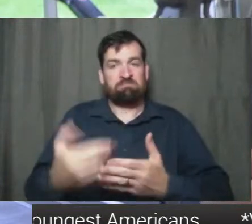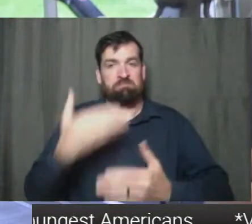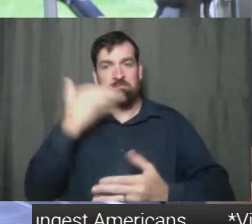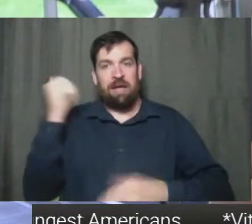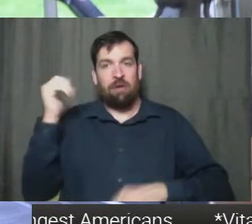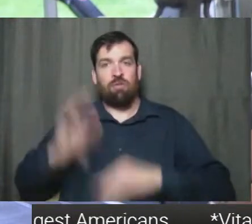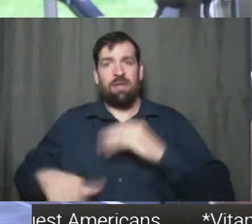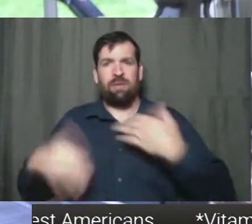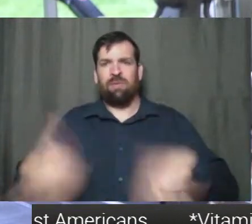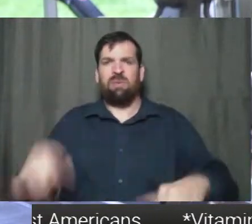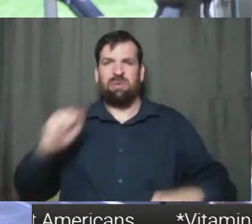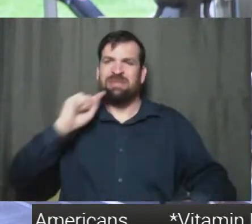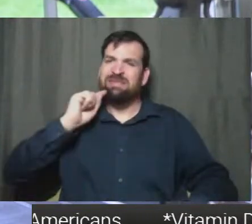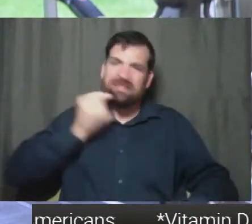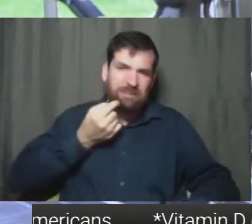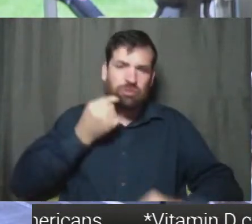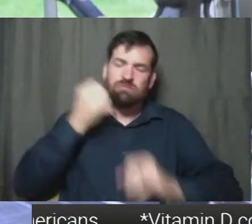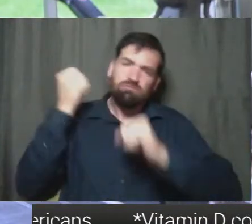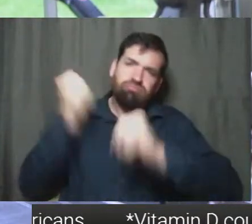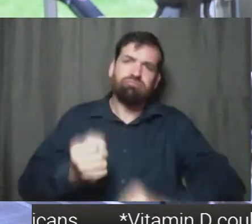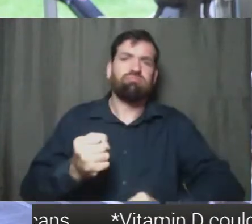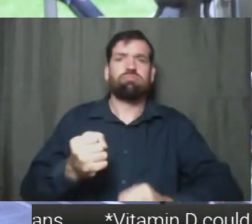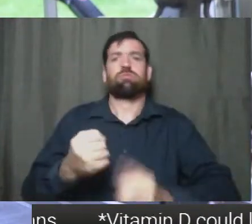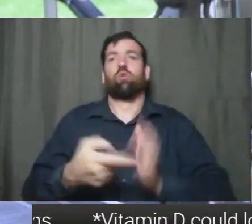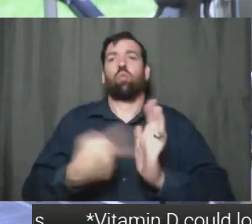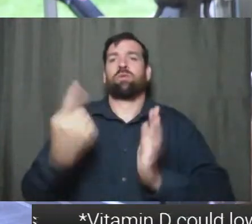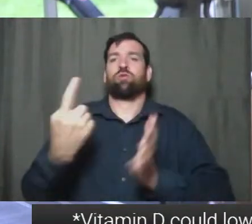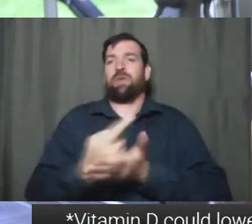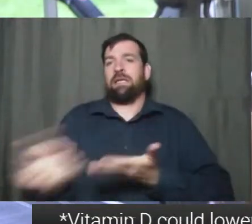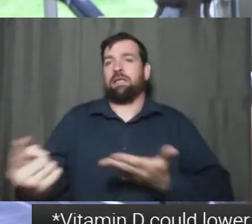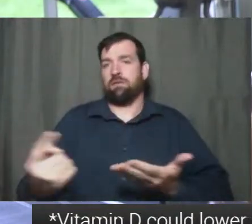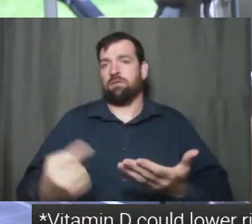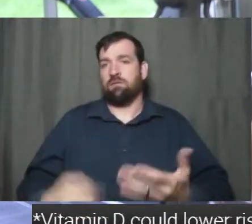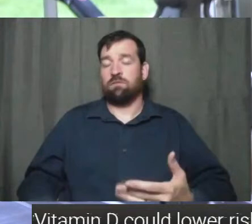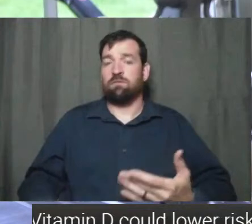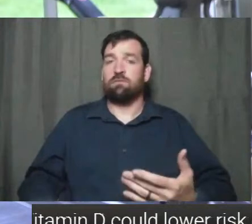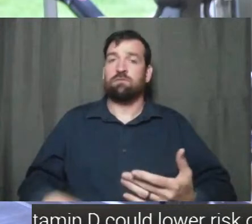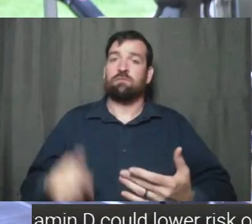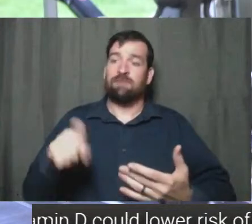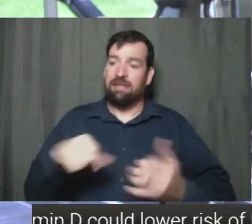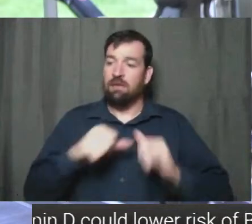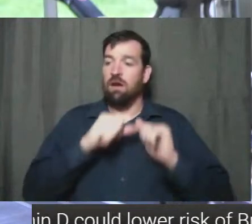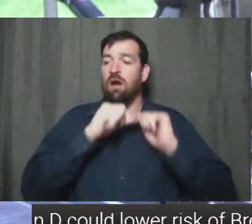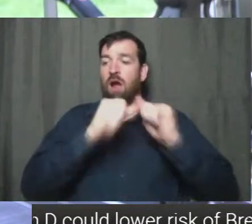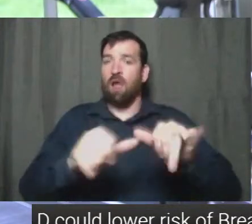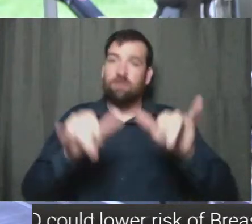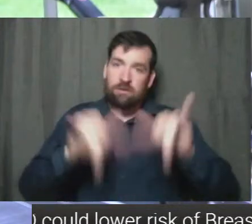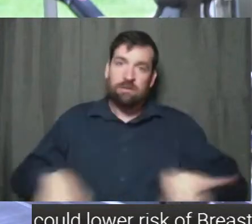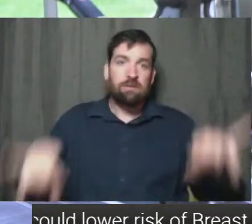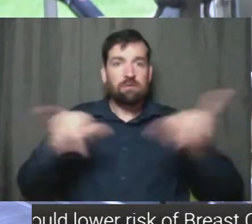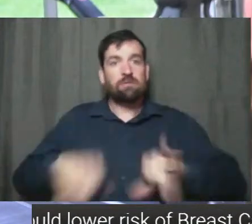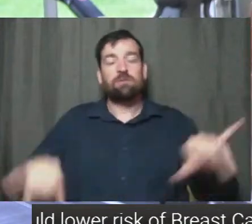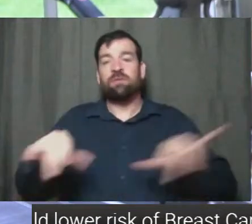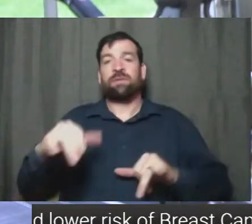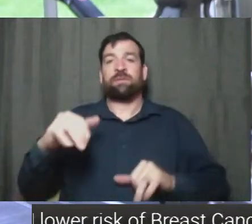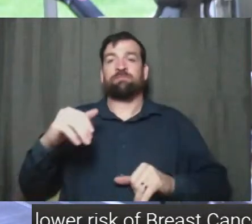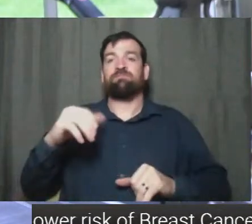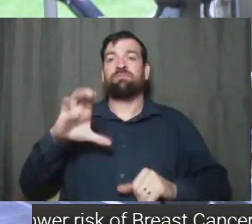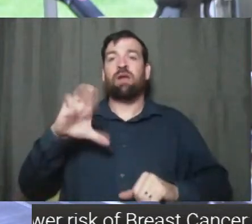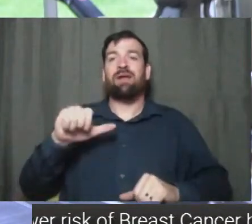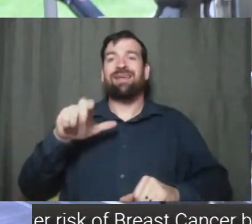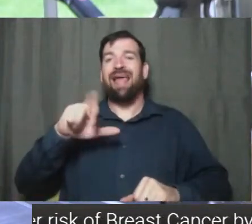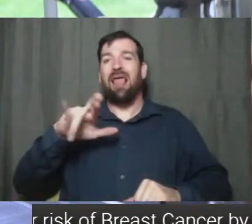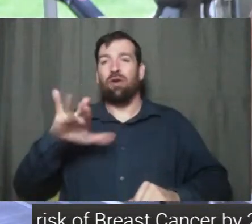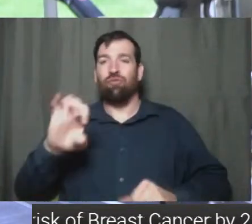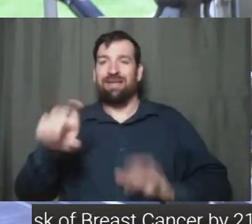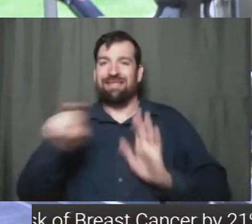once or twice a week. Okay, so you want to give your body that constant caloric deficit. That's going to help you shave pounds